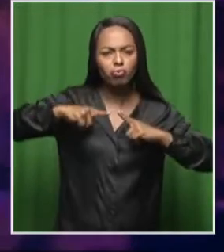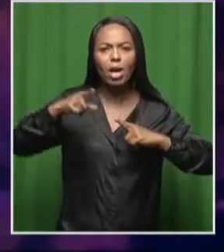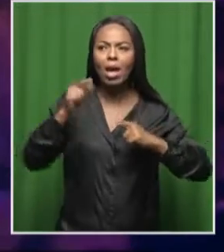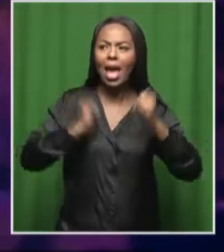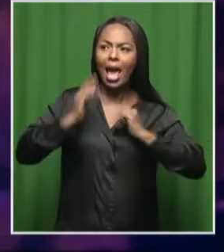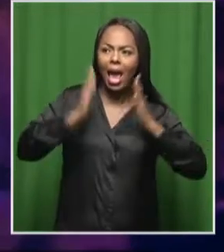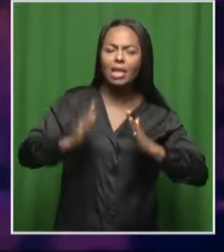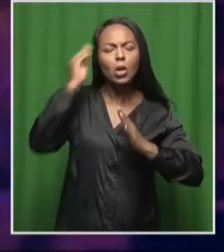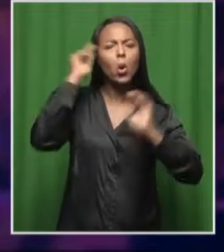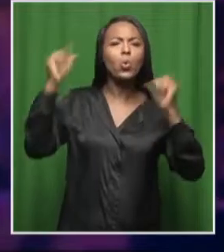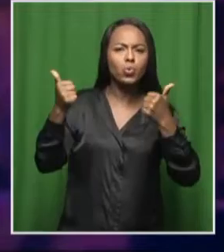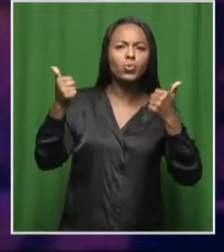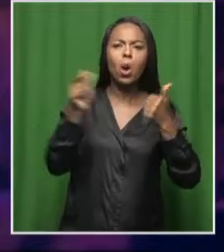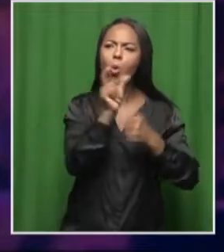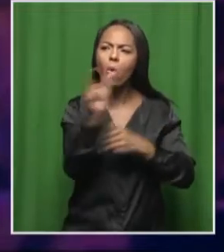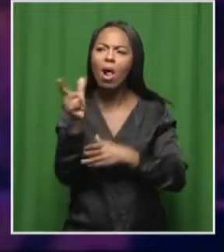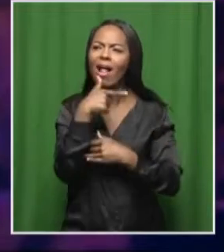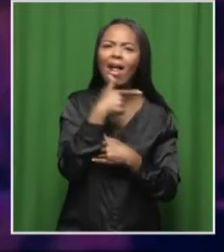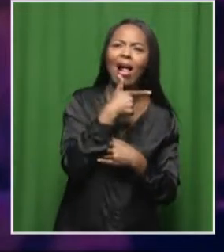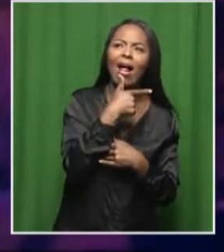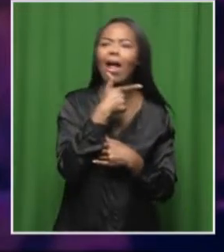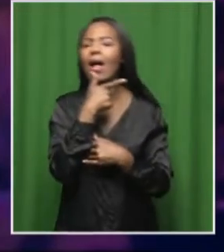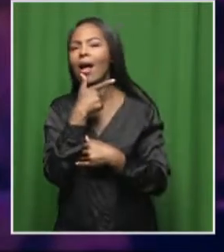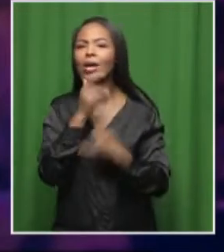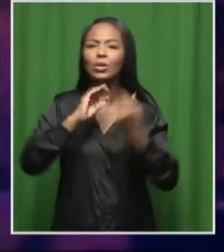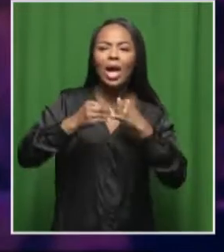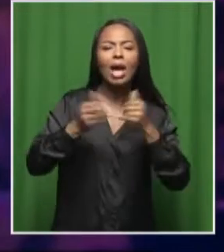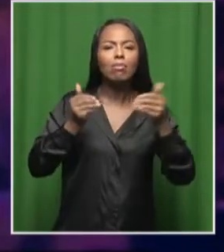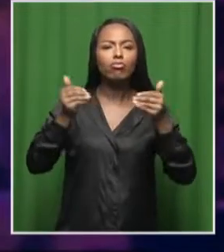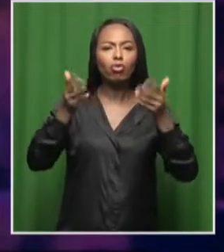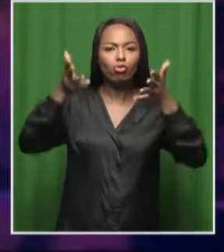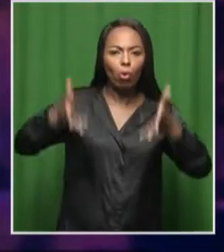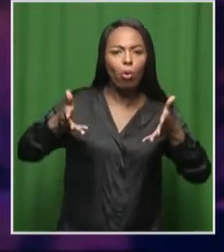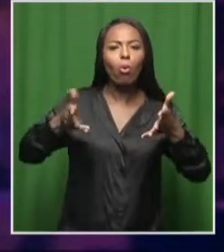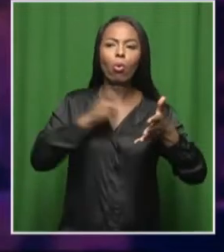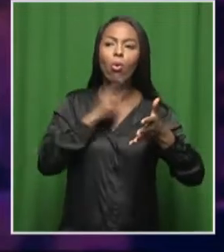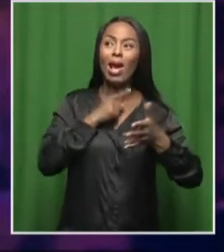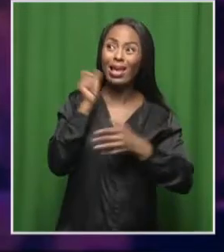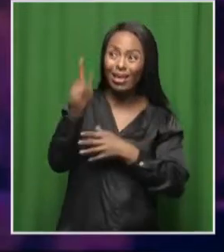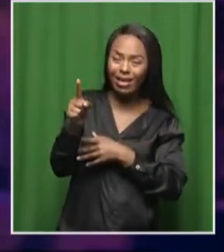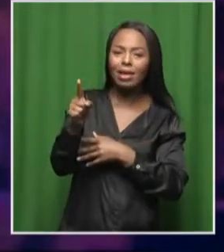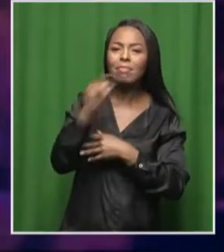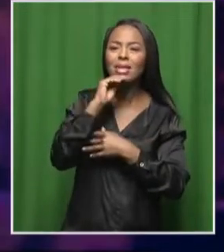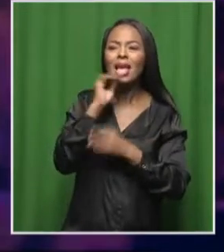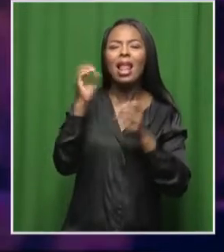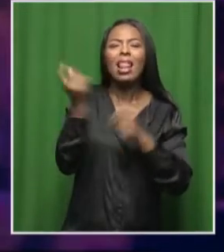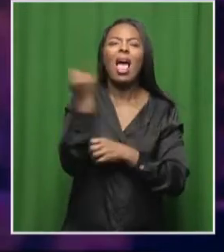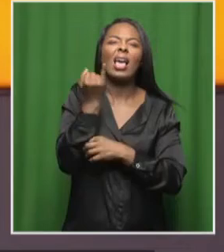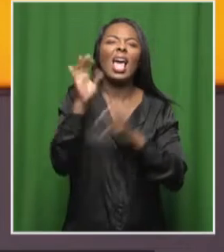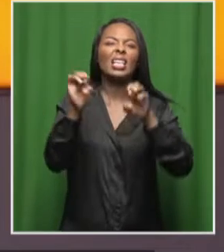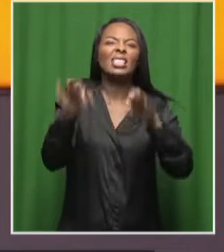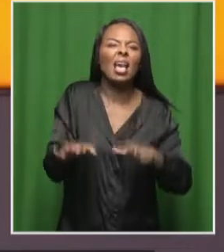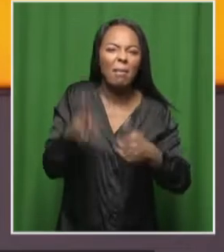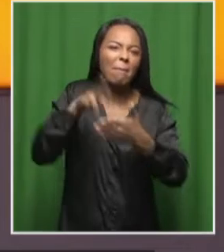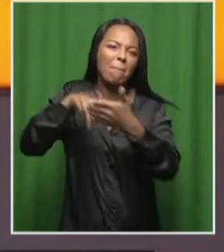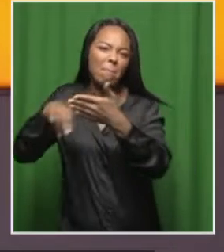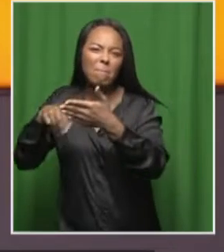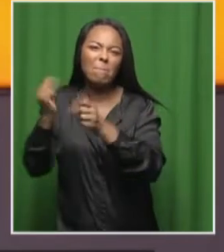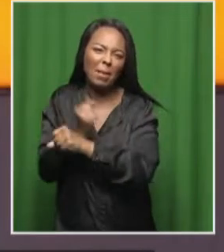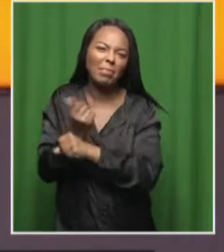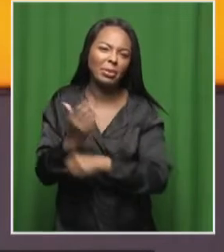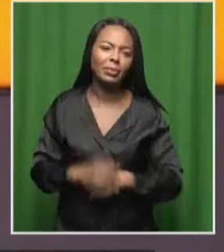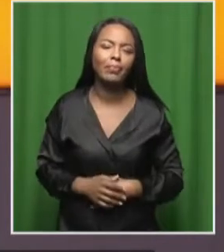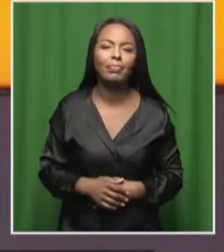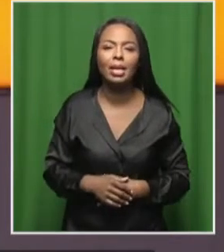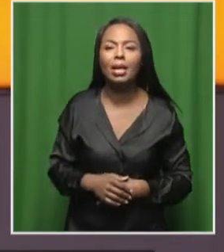are actually saying the words there. So you're really trying to keep it like that, because for them, it's exams. Yeah. And there's so many